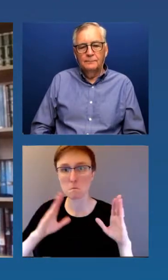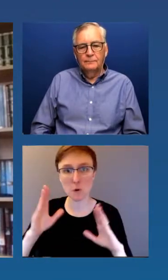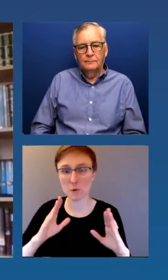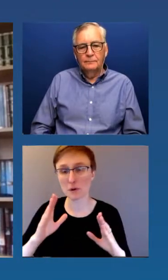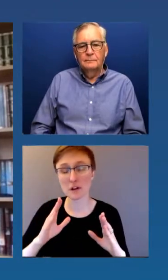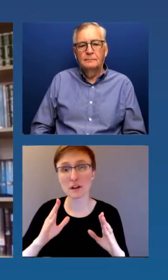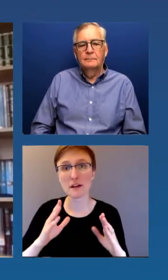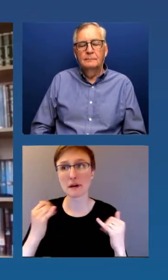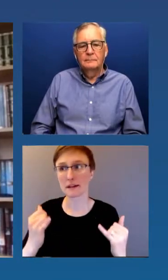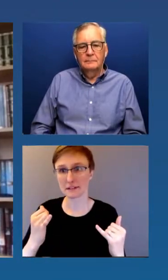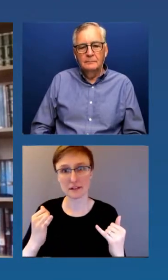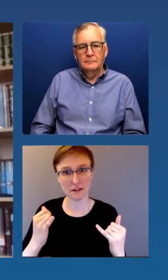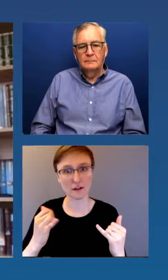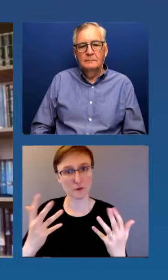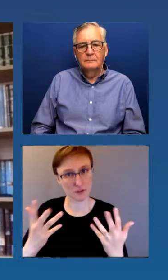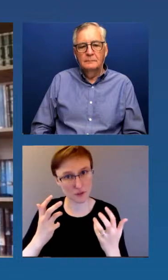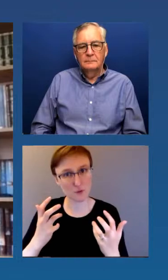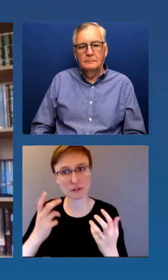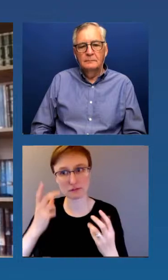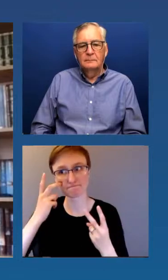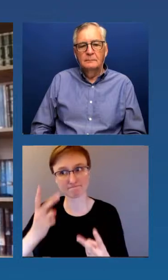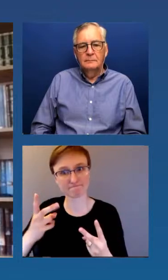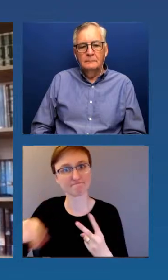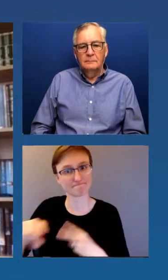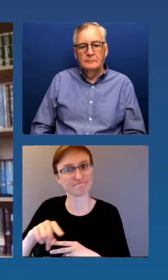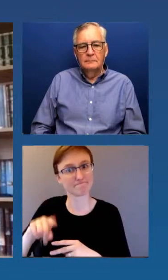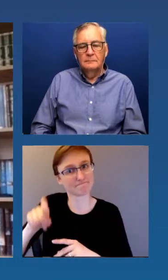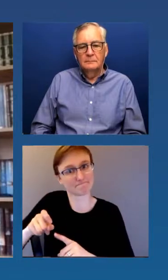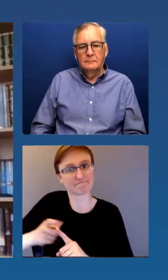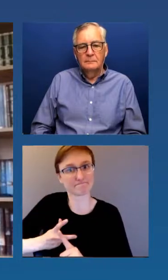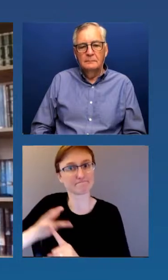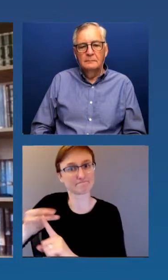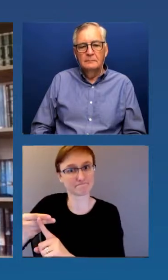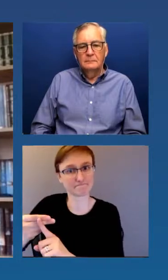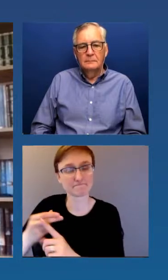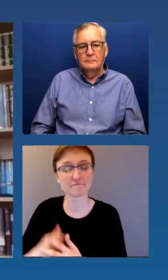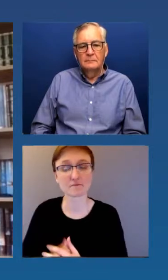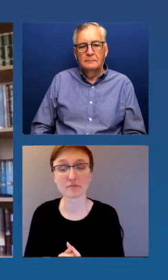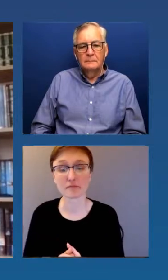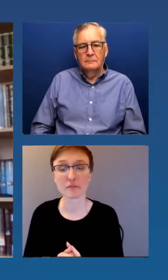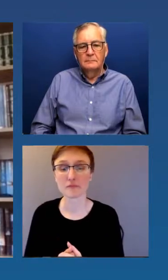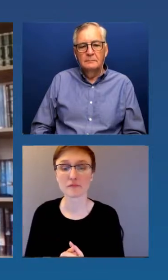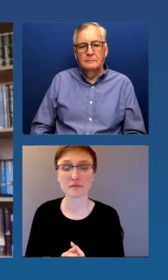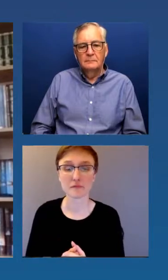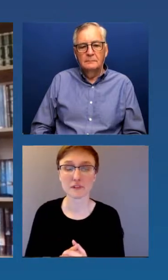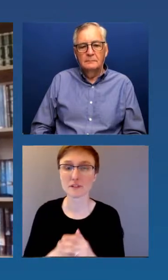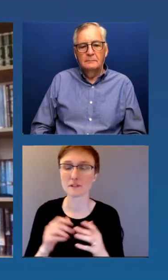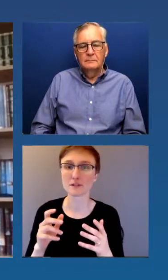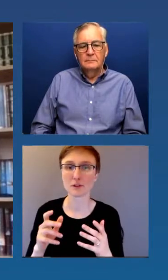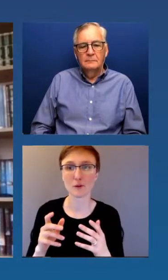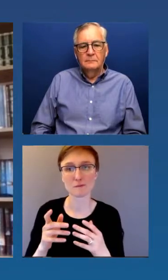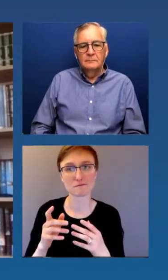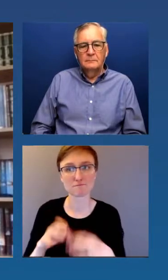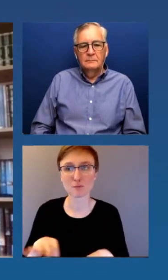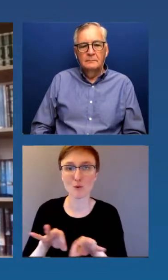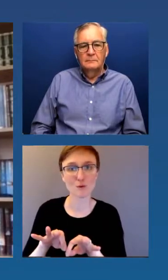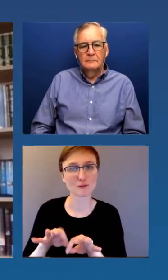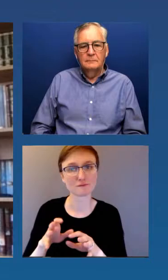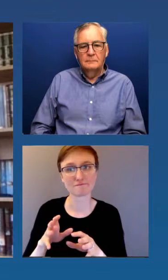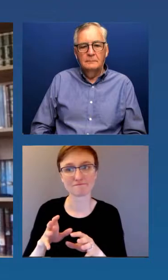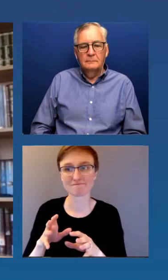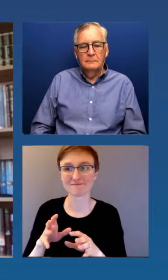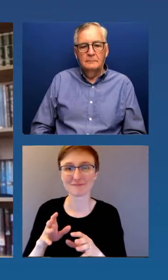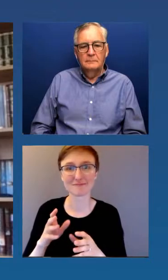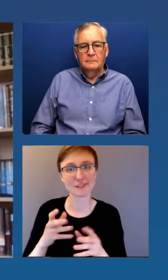themselves reflected in communications, and also make use of, you know, popular people in the community who